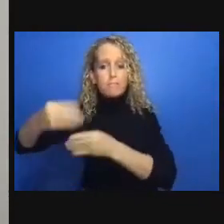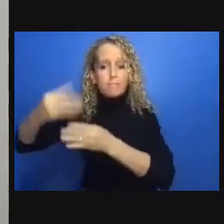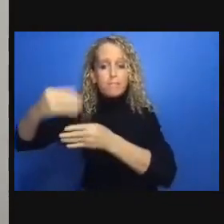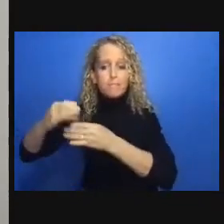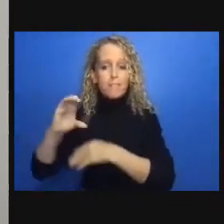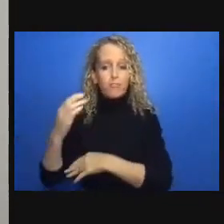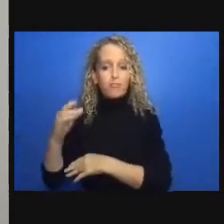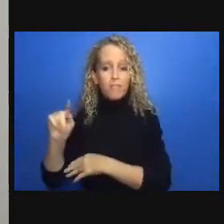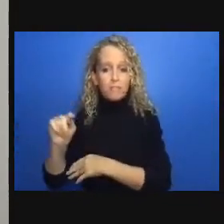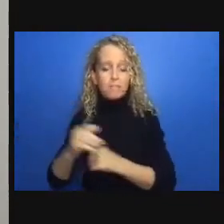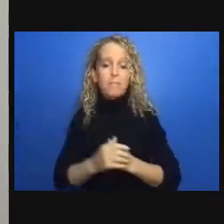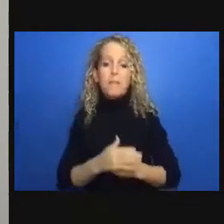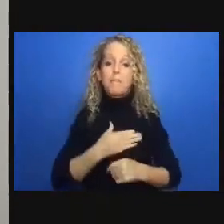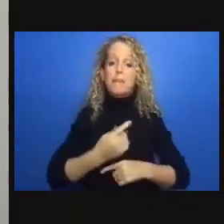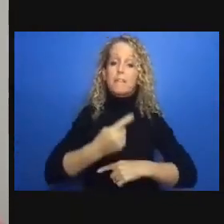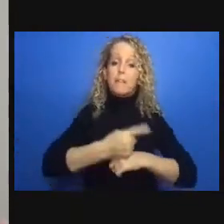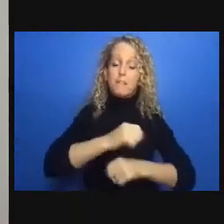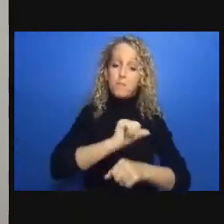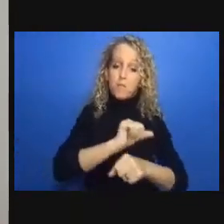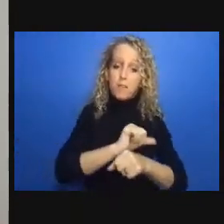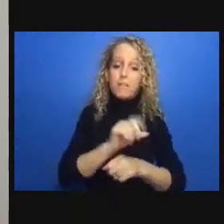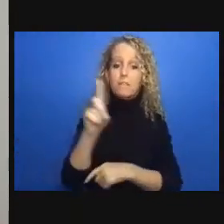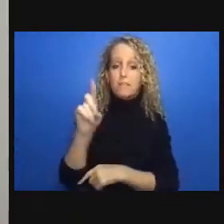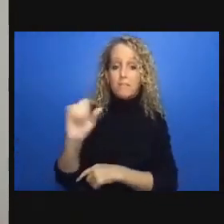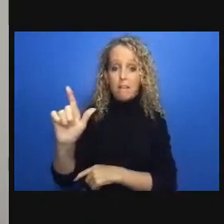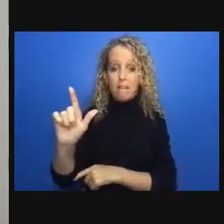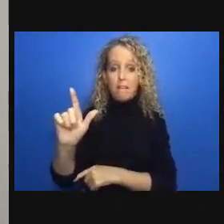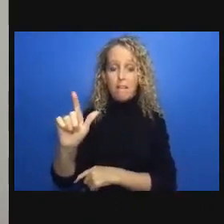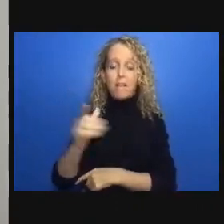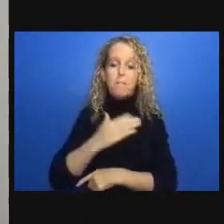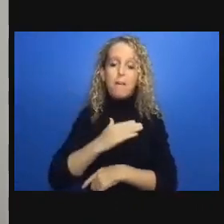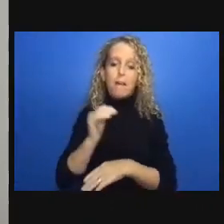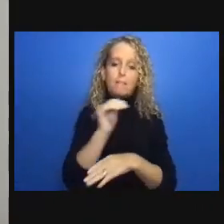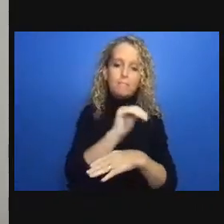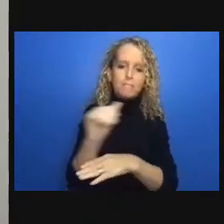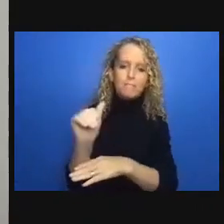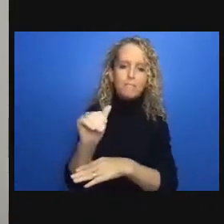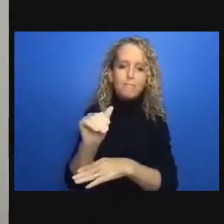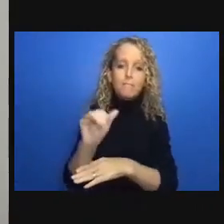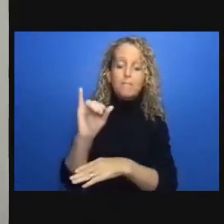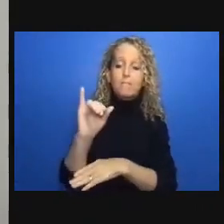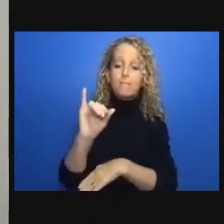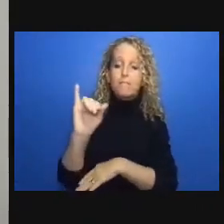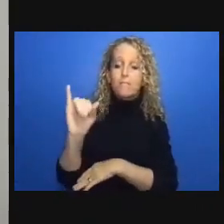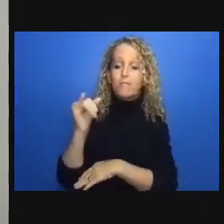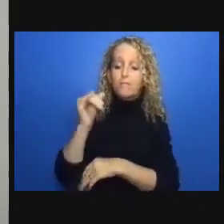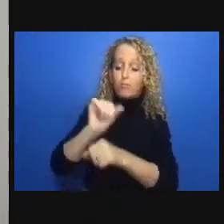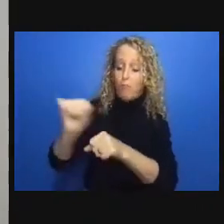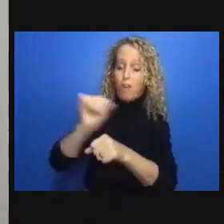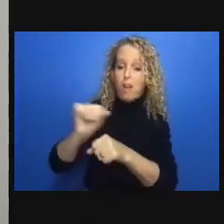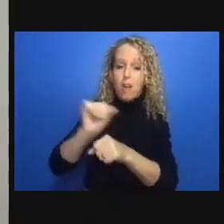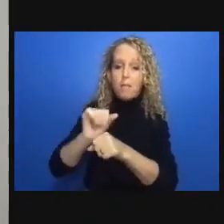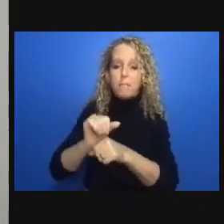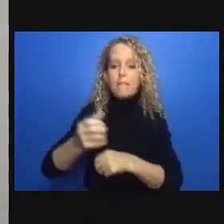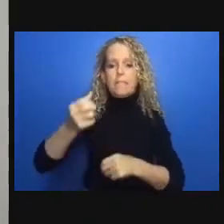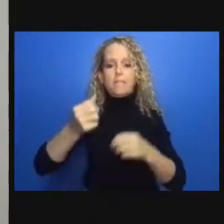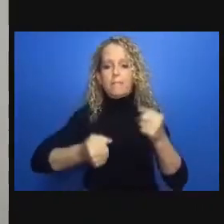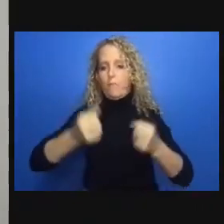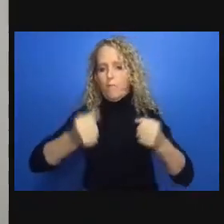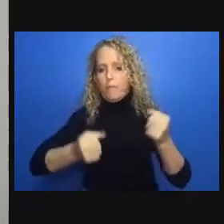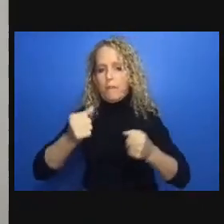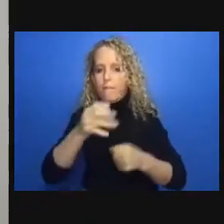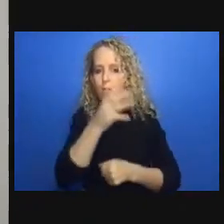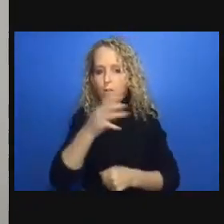So my day job is Dalhousie. My moonlighting job is that I'm a dairy farmer. My husband and I operate and own a dairy farm